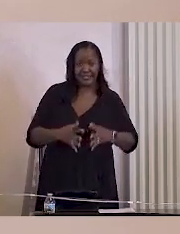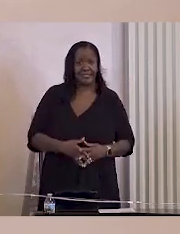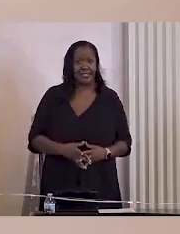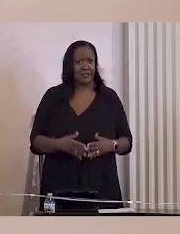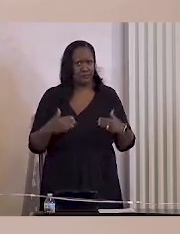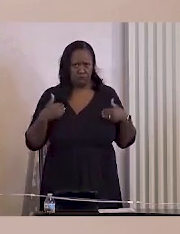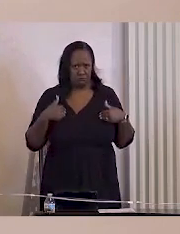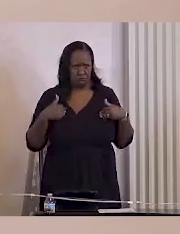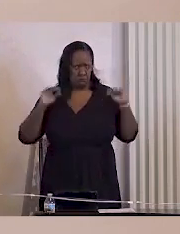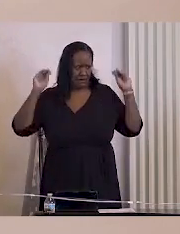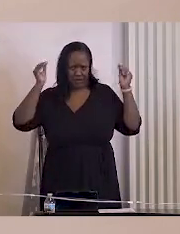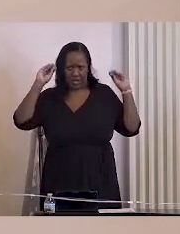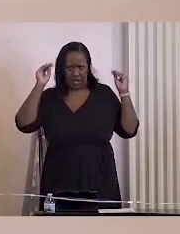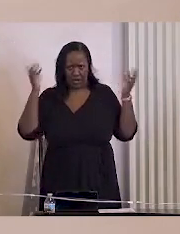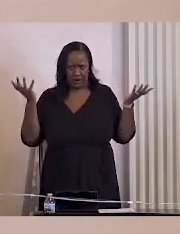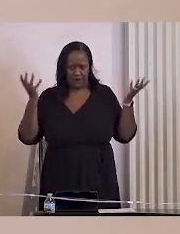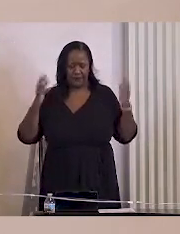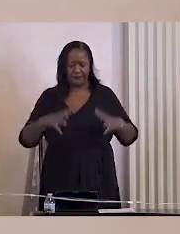have any.